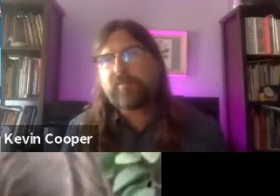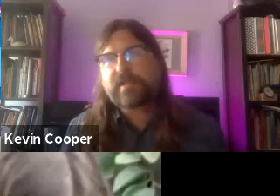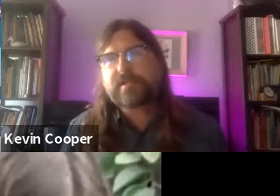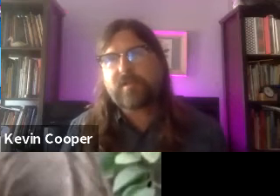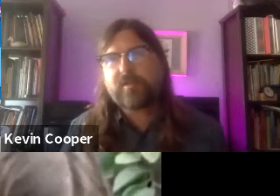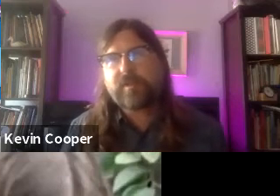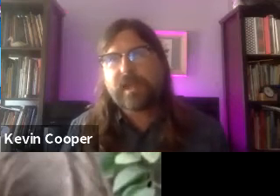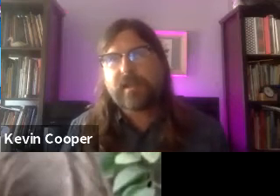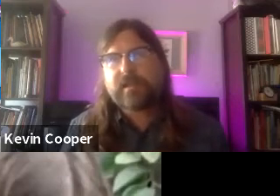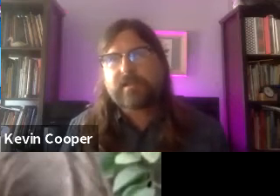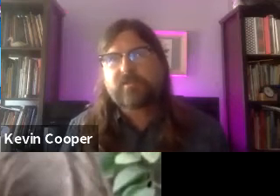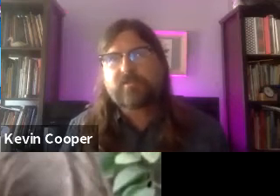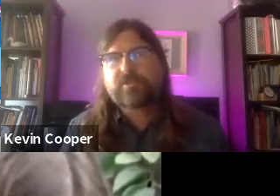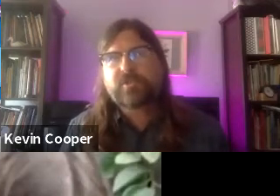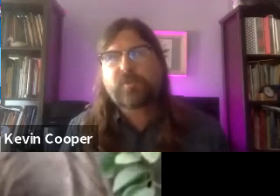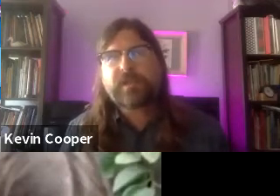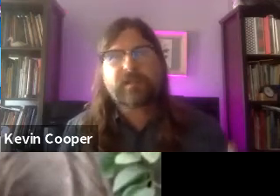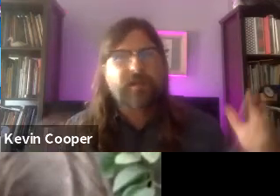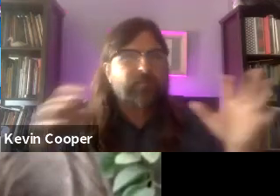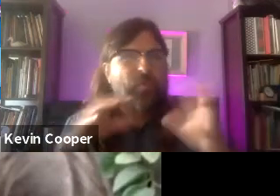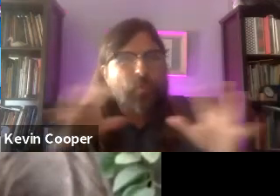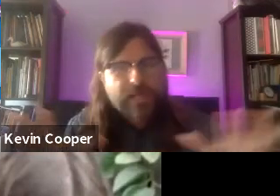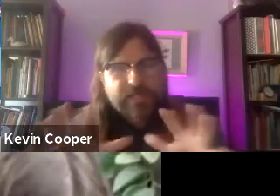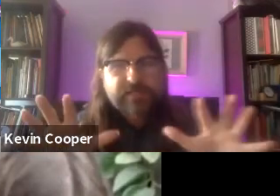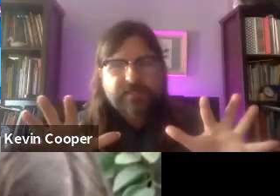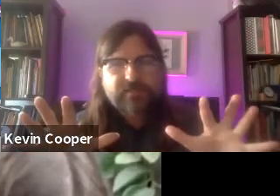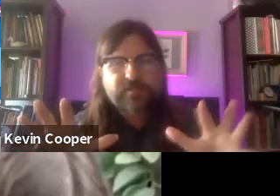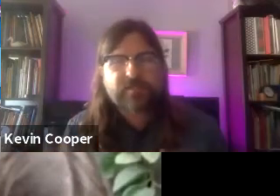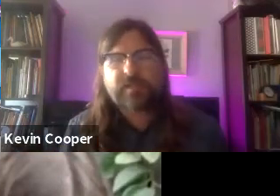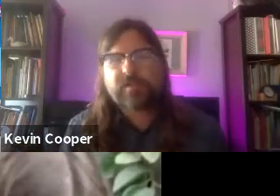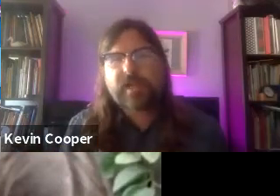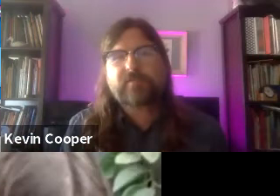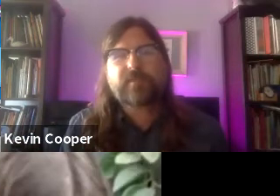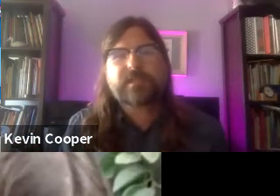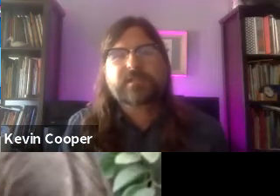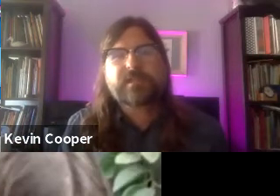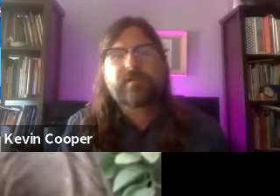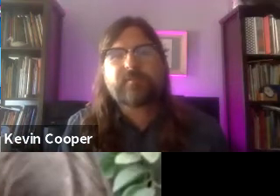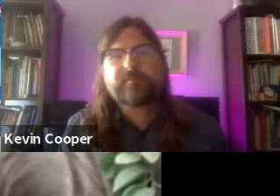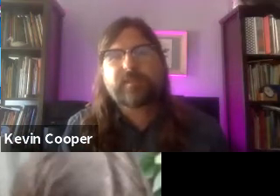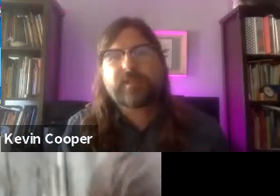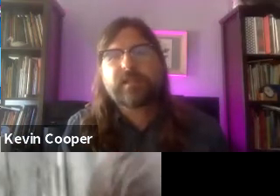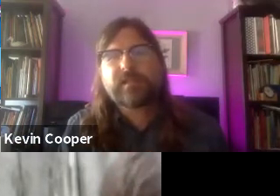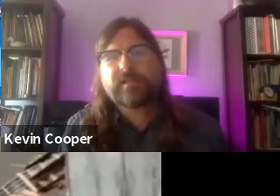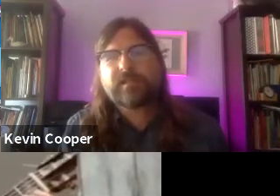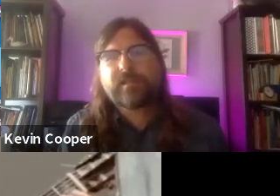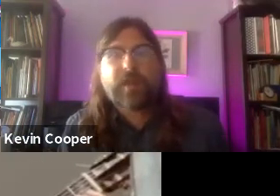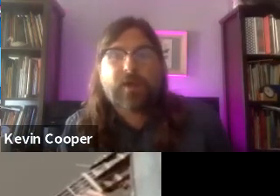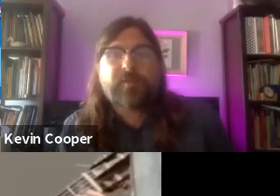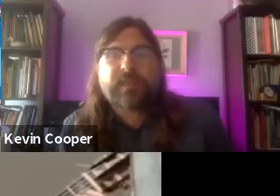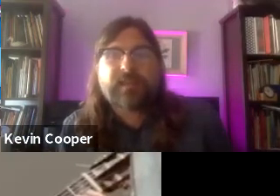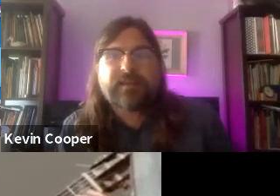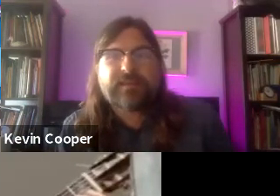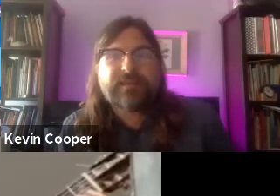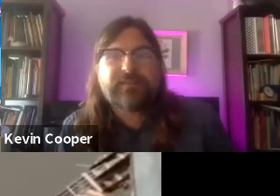and practice along with that. So there was just so many ways that the students could interact with this that, you know, now